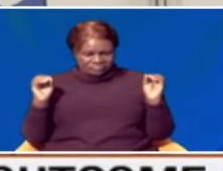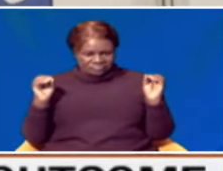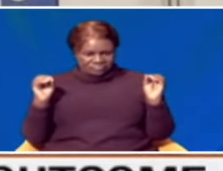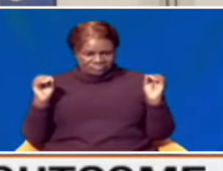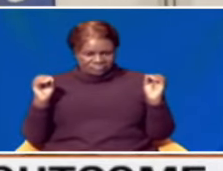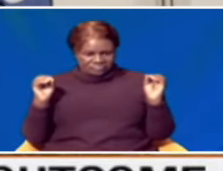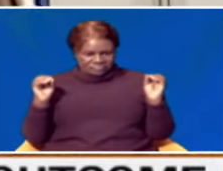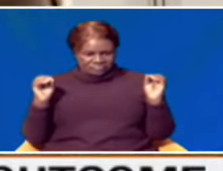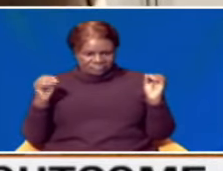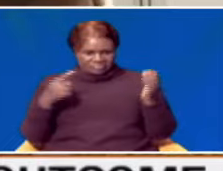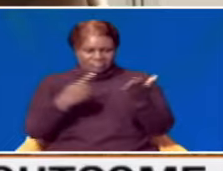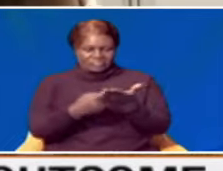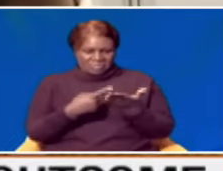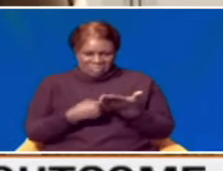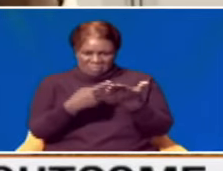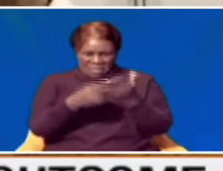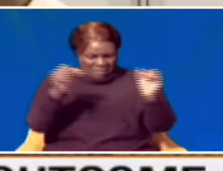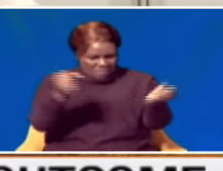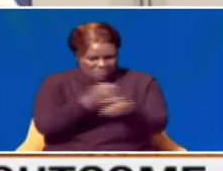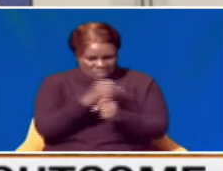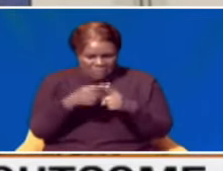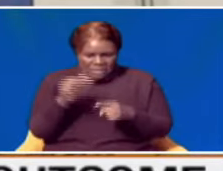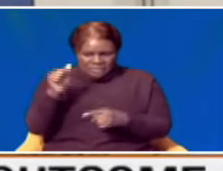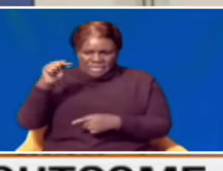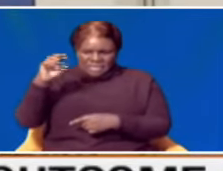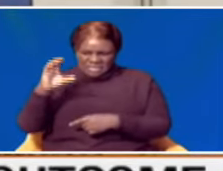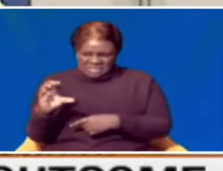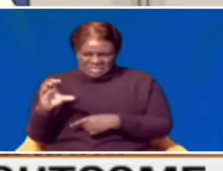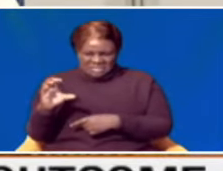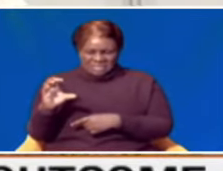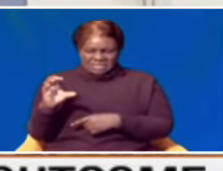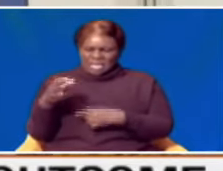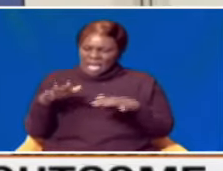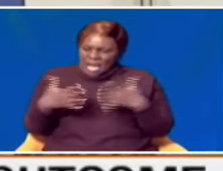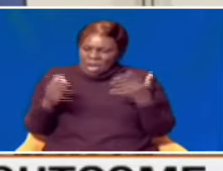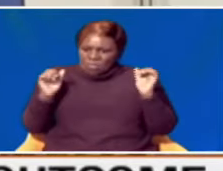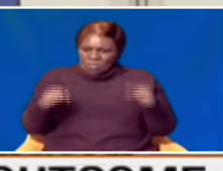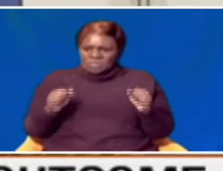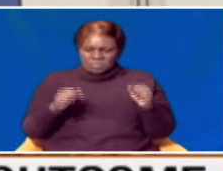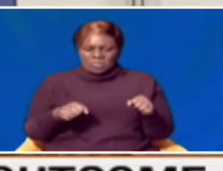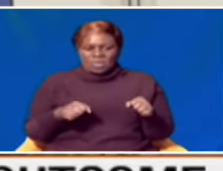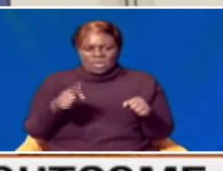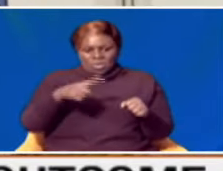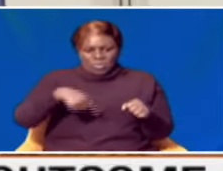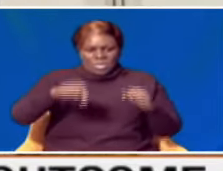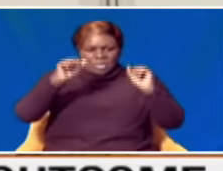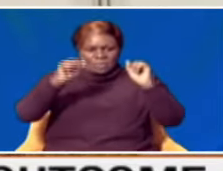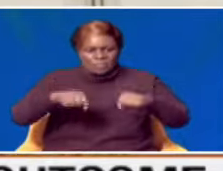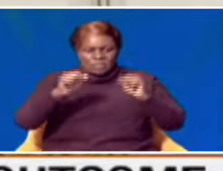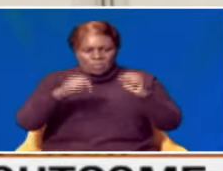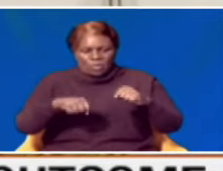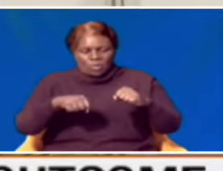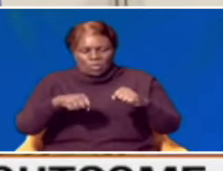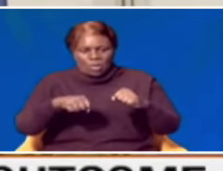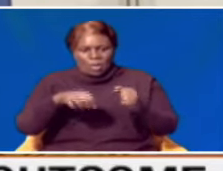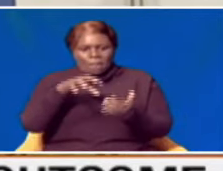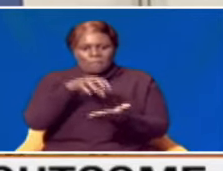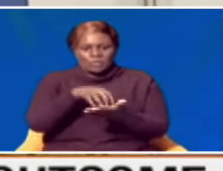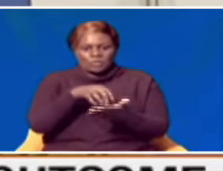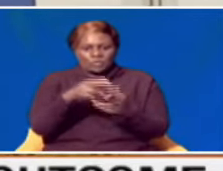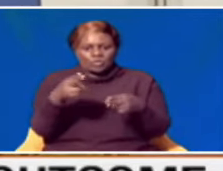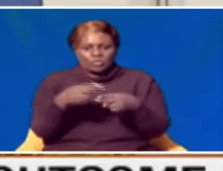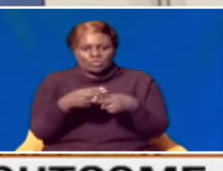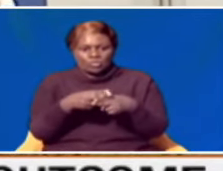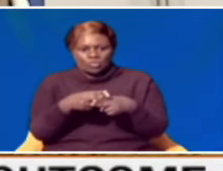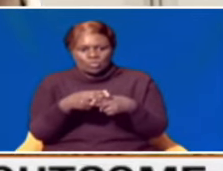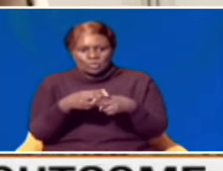We can have a discussion with the ANC. But the ANC of Cyril Ramaphosa? How is that possible? The fact of the matter is we could be in a position very soon where